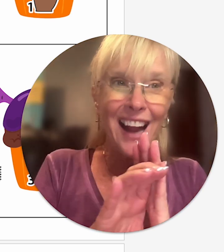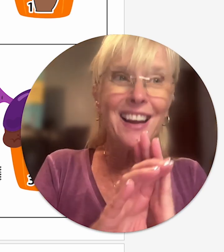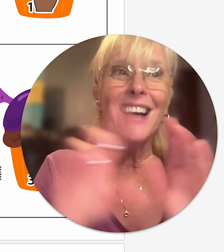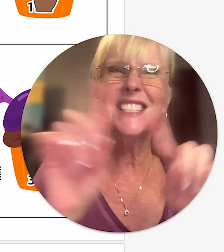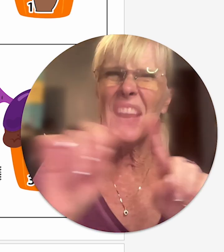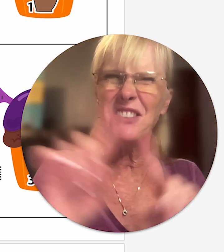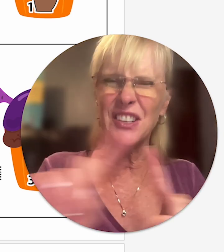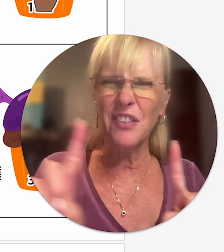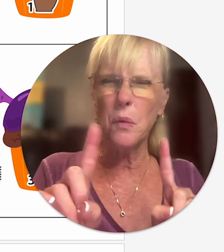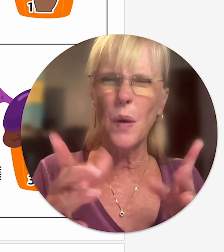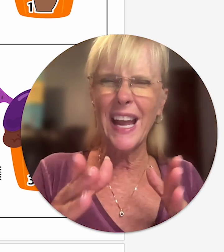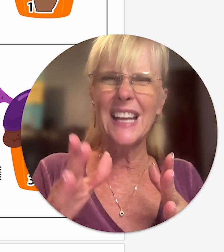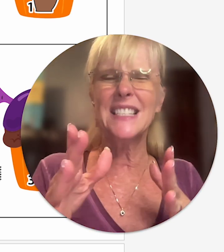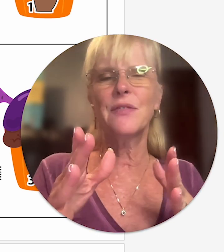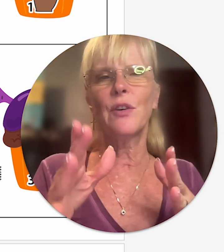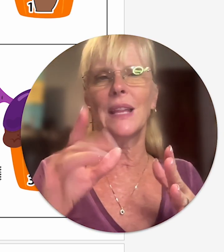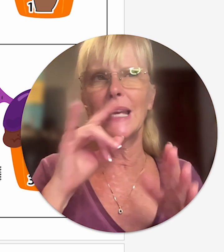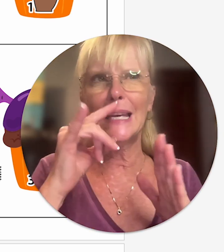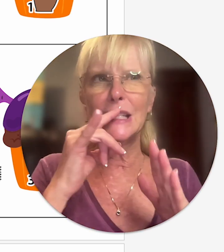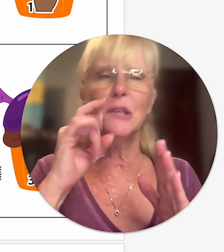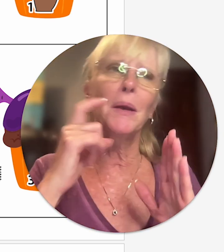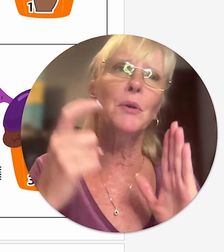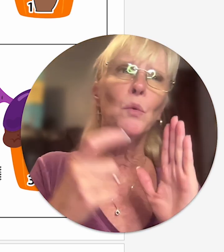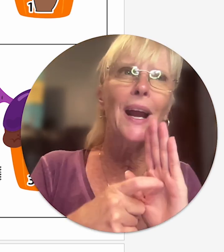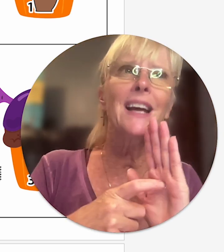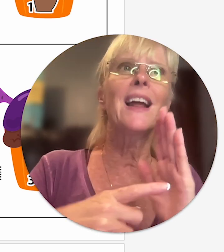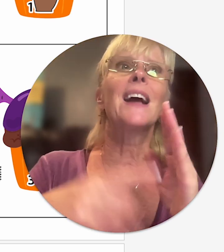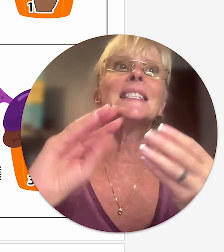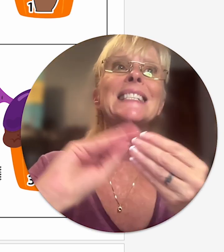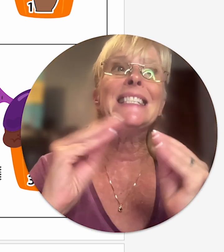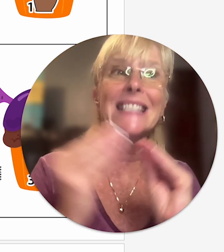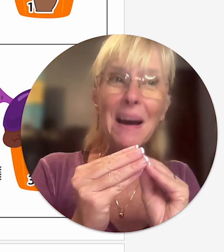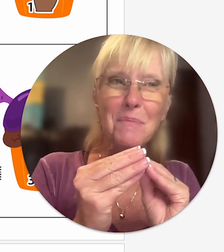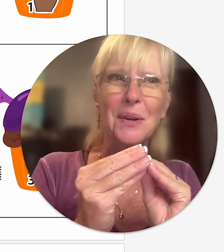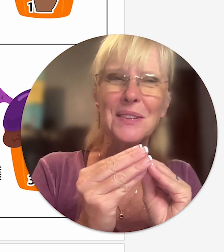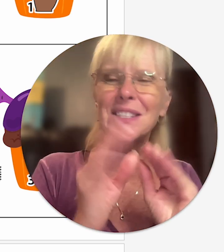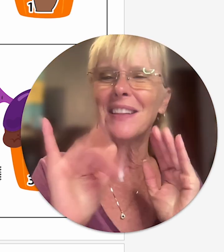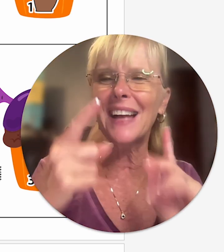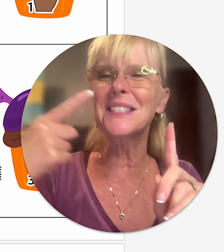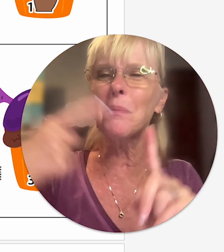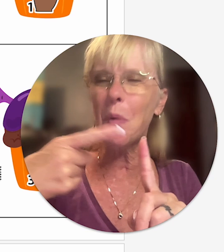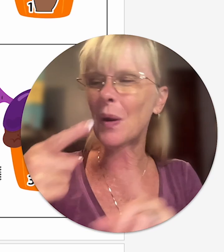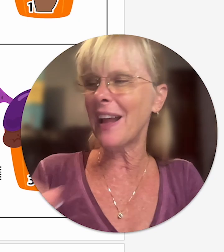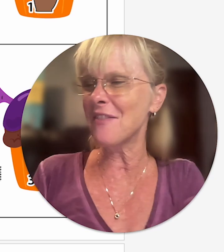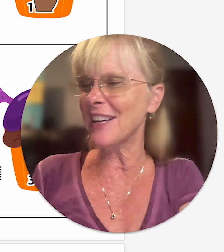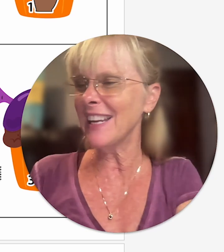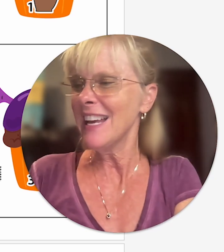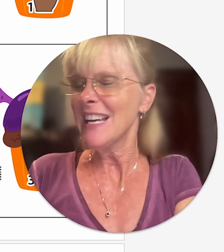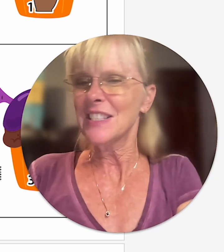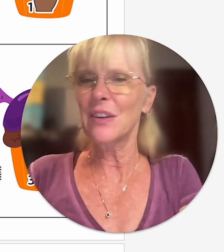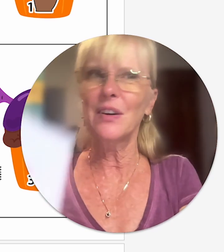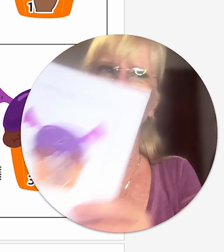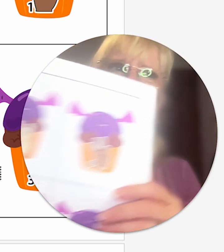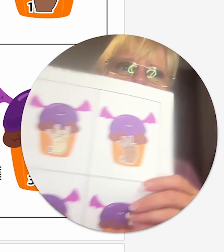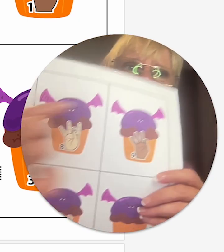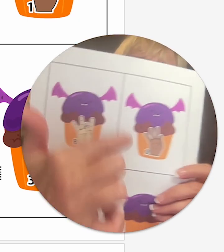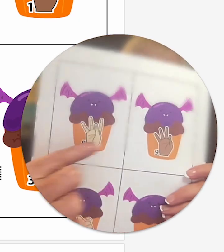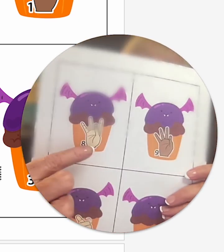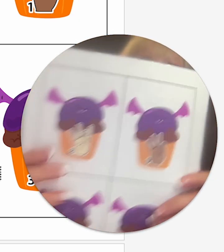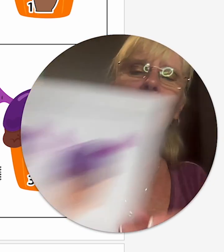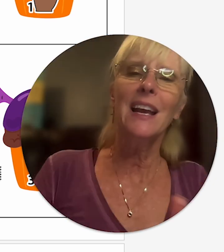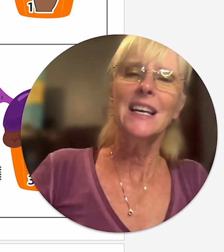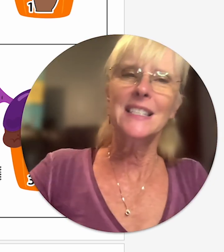of the icons have different ways for the kids to be able to recognize numbers. So that's the point of it. So here is